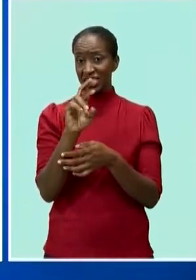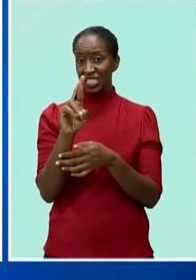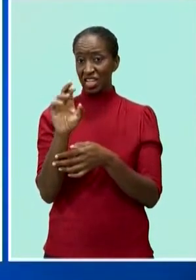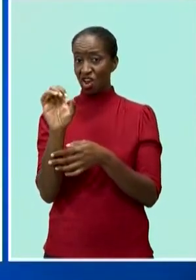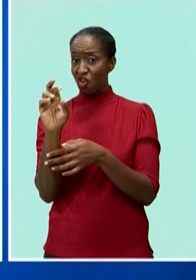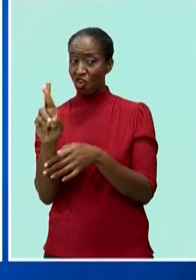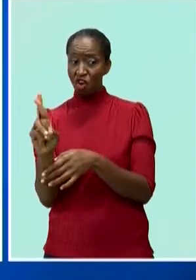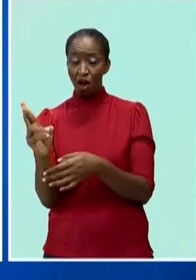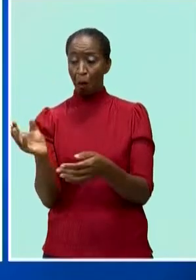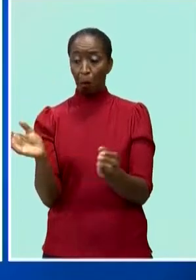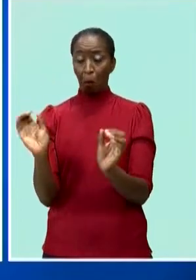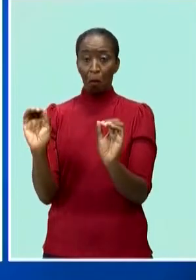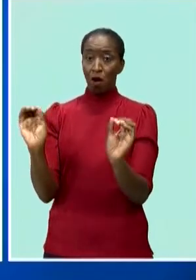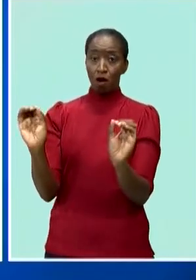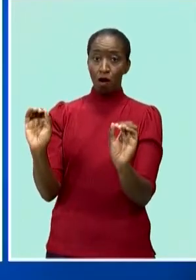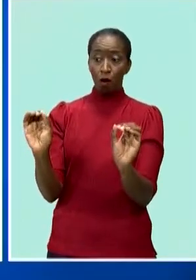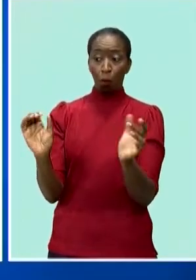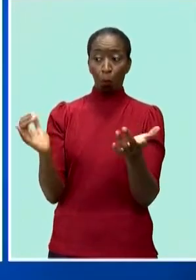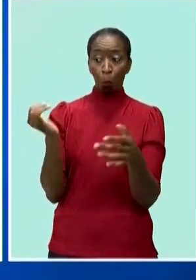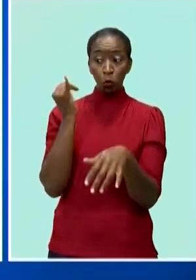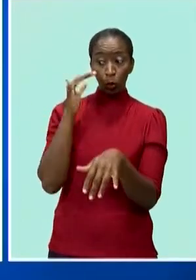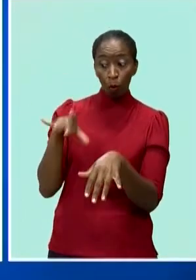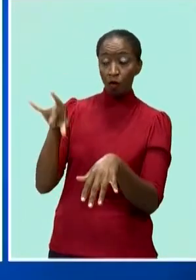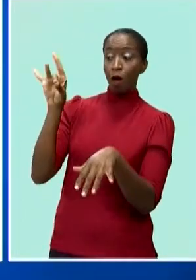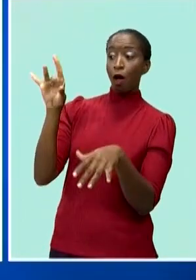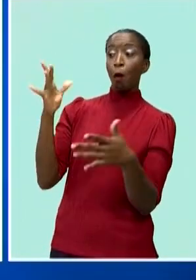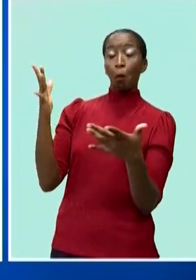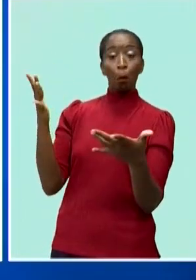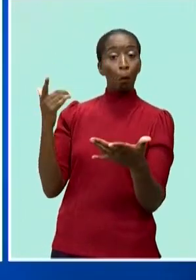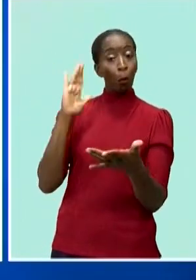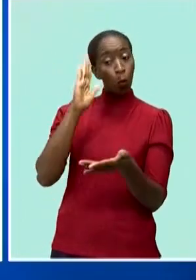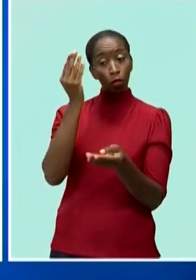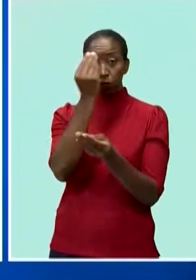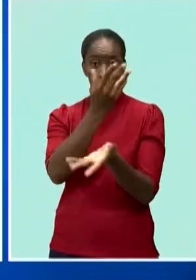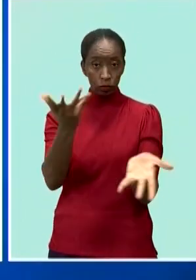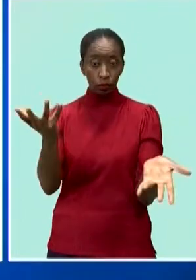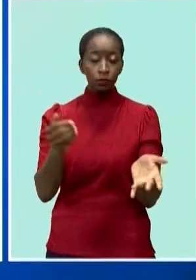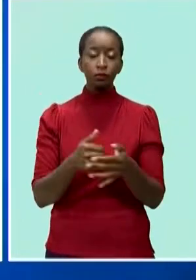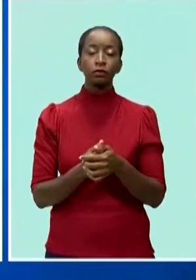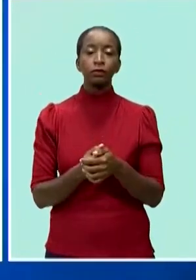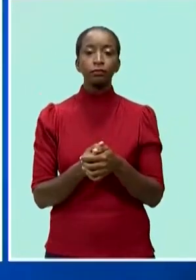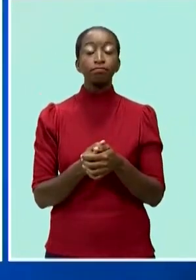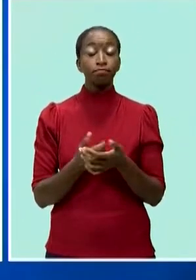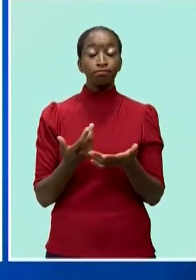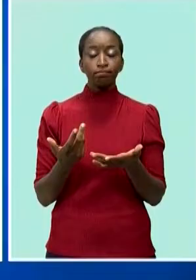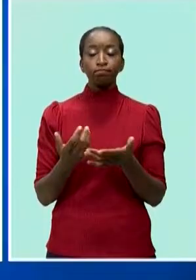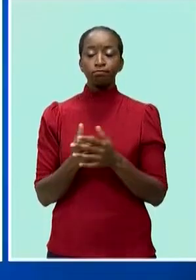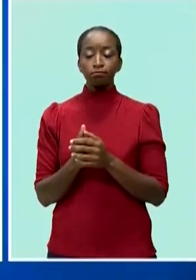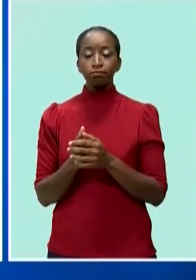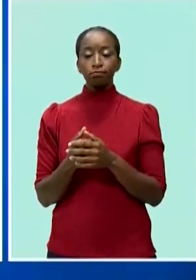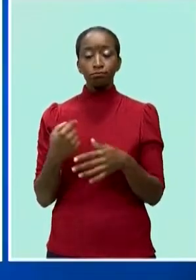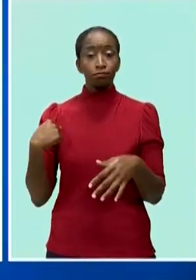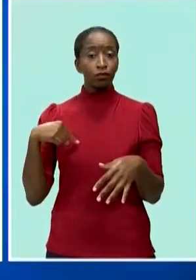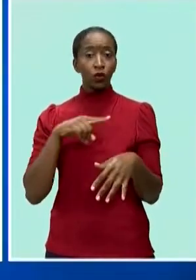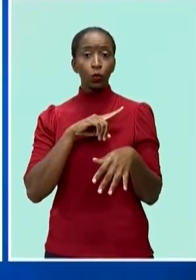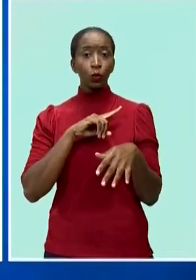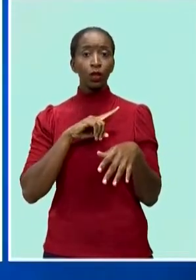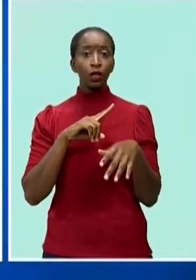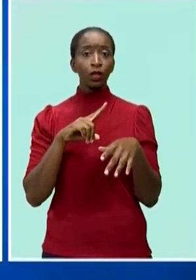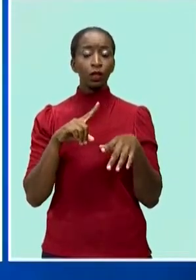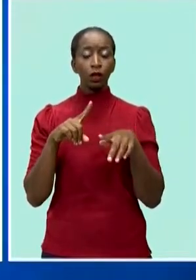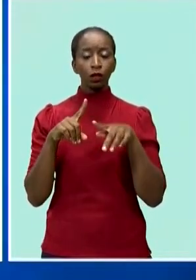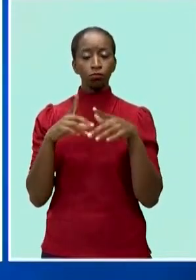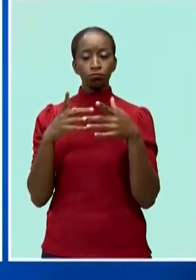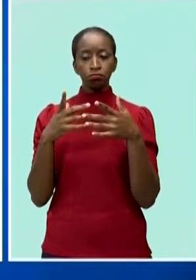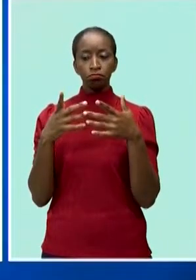prepared to be corrected if that is the case. Because, sir, we rely on performing due